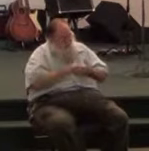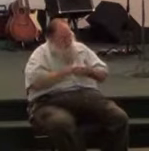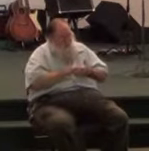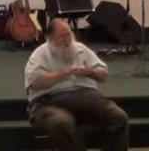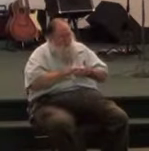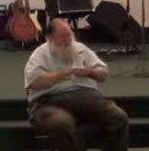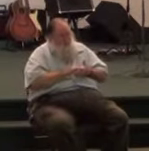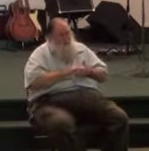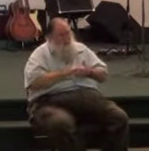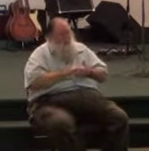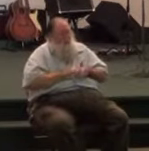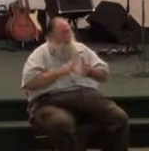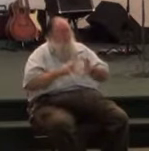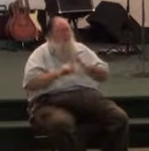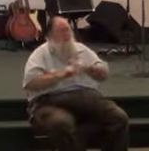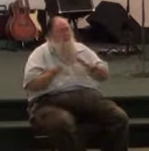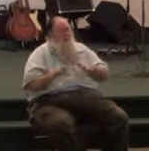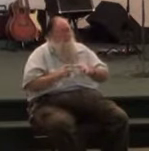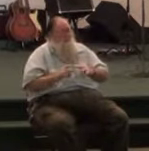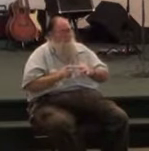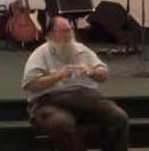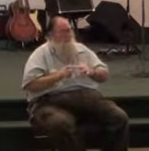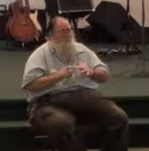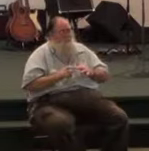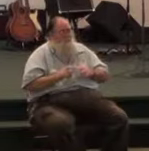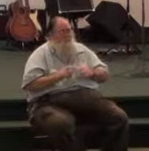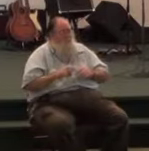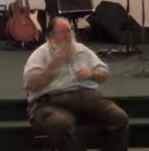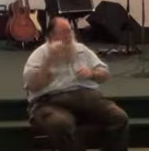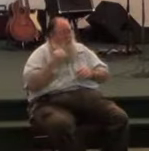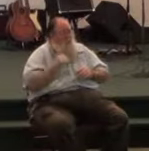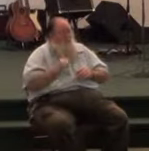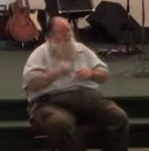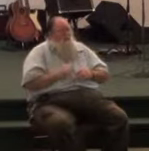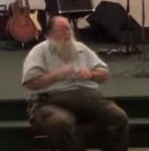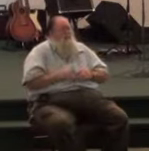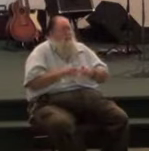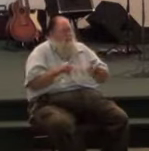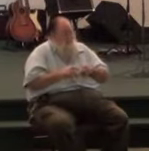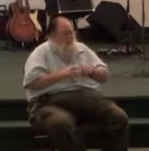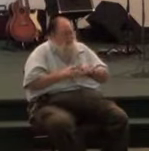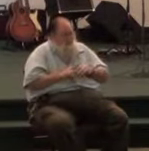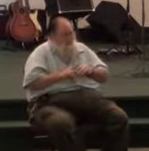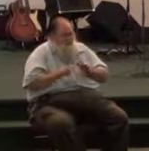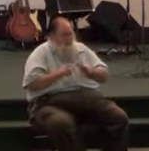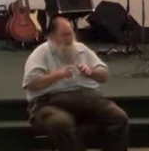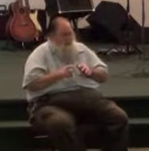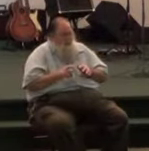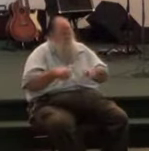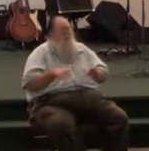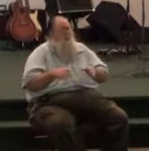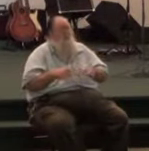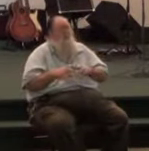Because there is a hole that will cause you to flourish and be able to be viable for Jesus